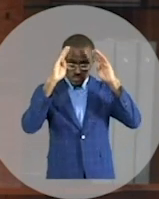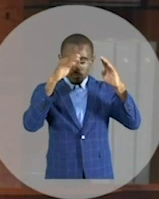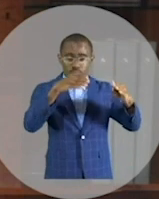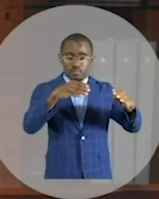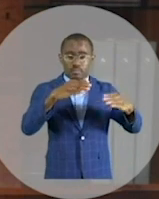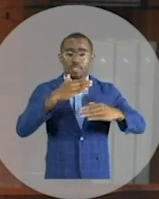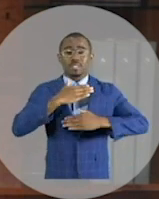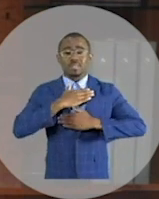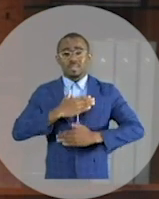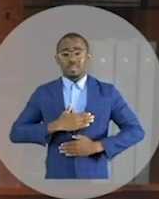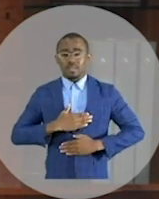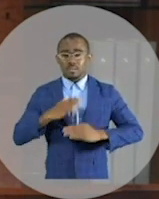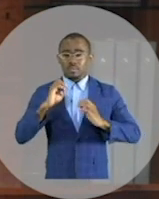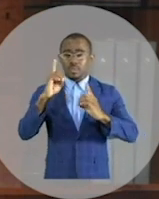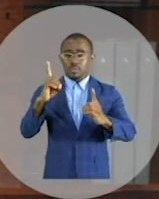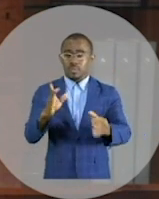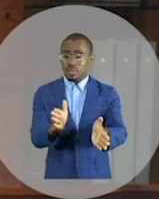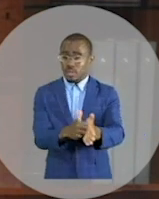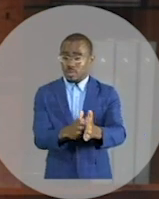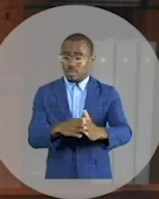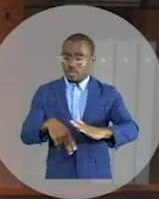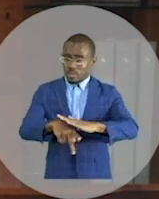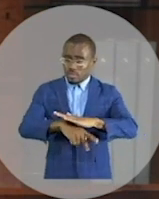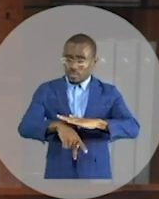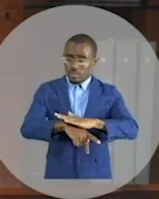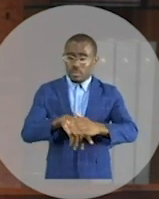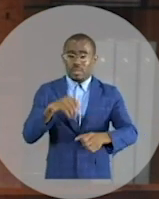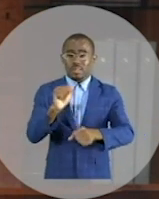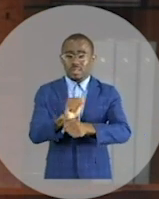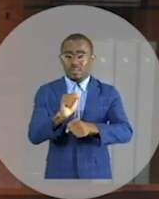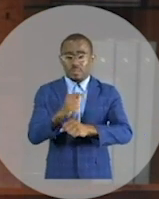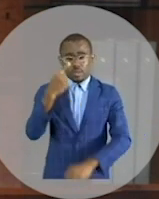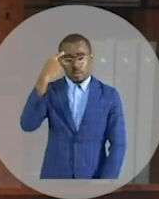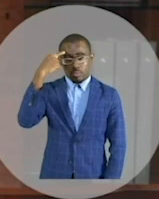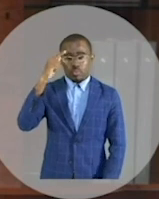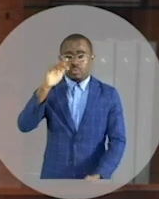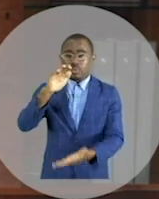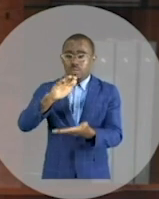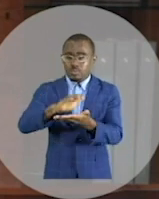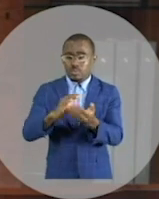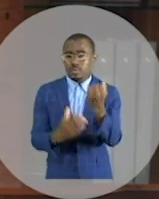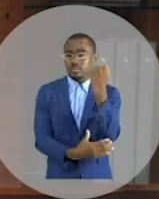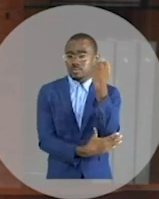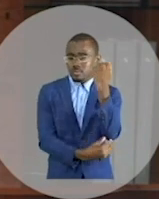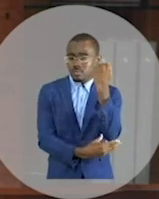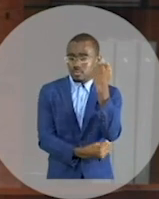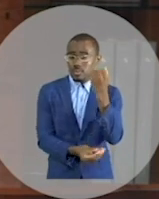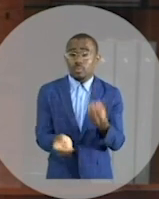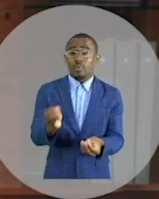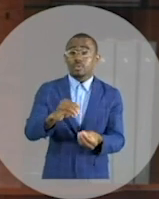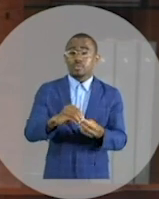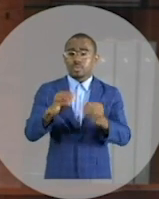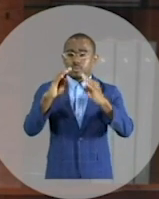reducing unemployment, but also housing, transport, with an unprecedented effort to rehabilitate the